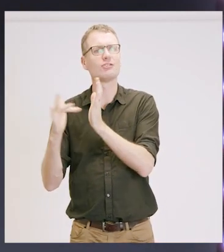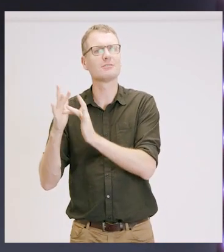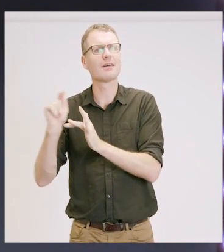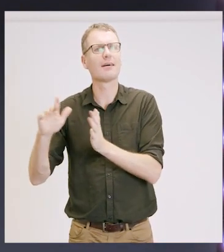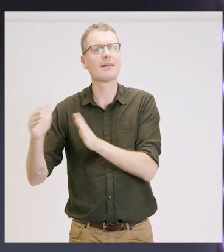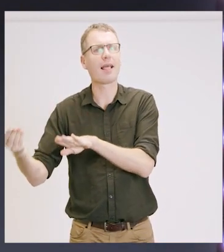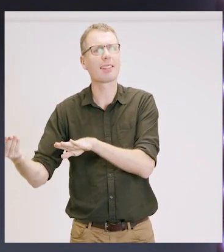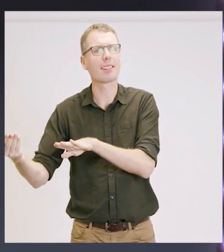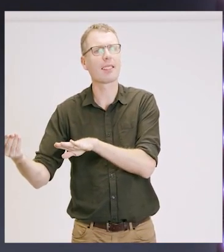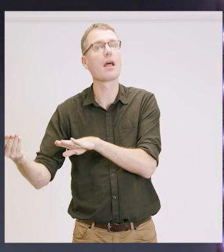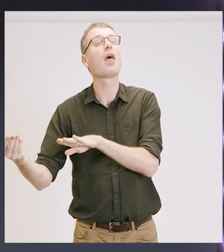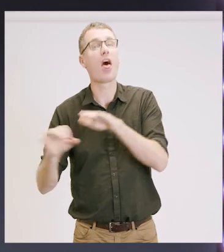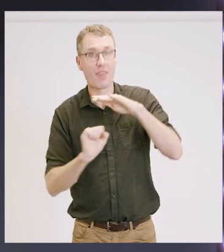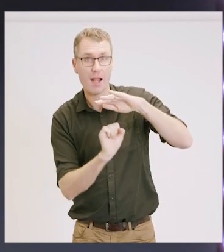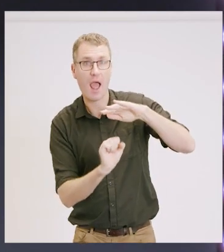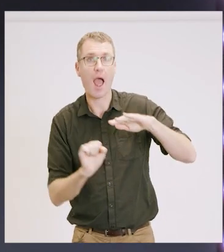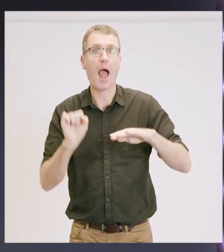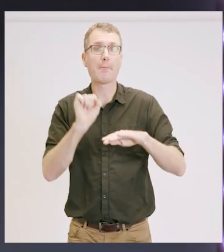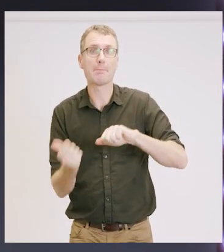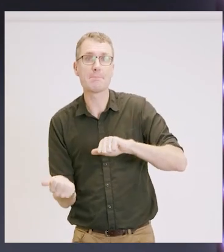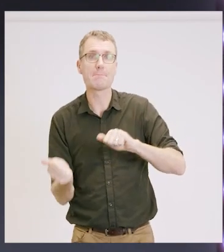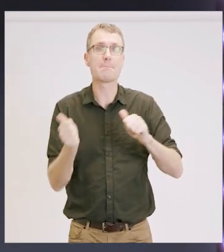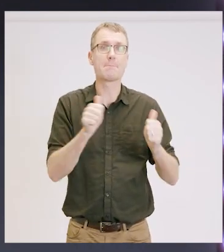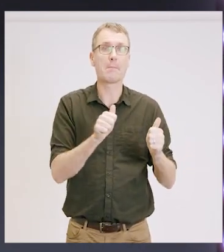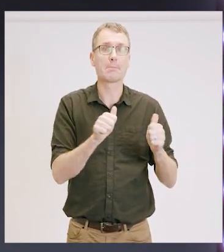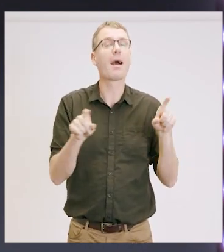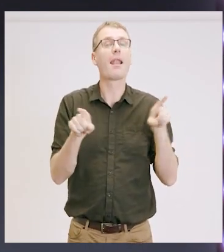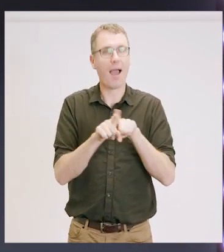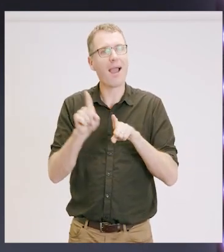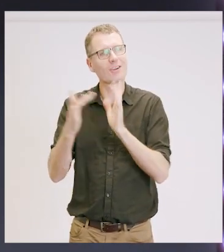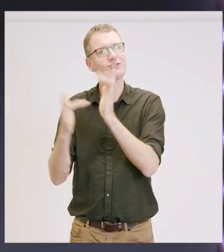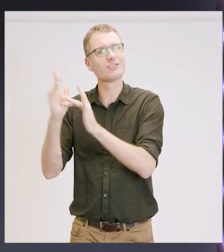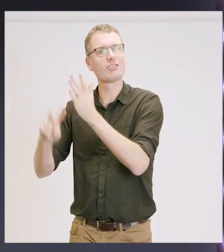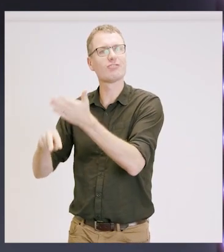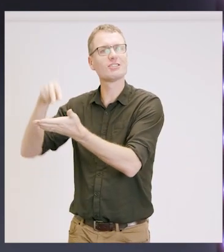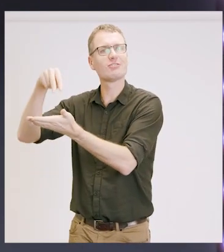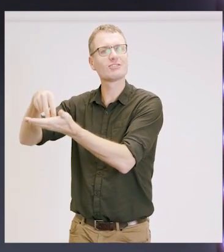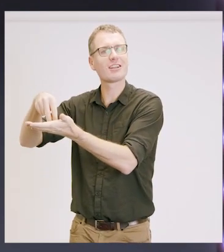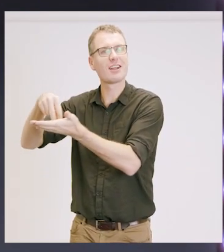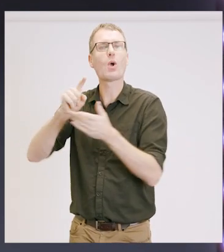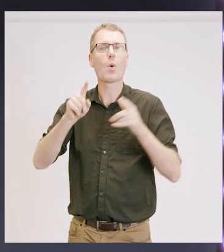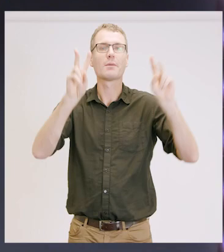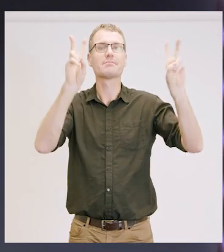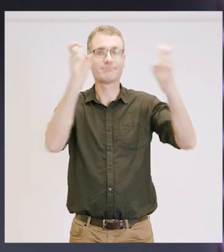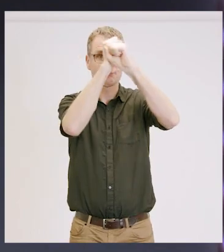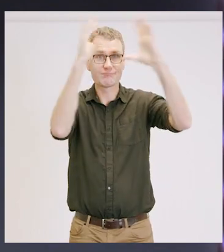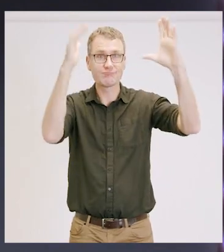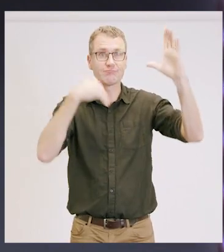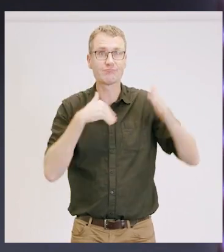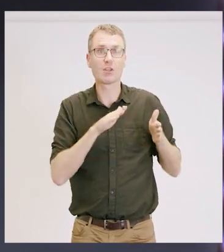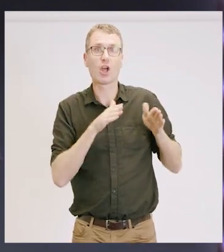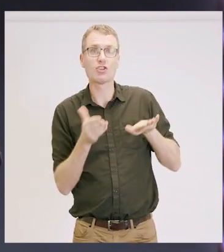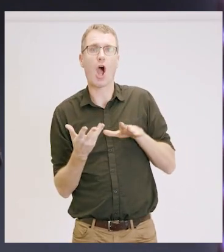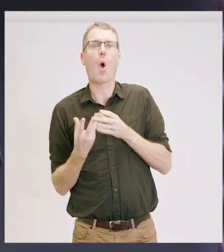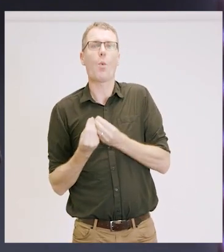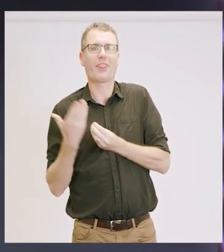we are joining with Jesus in his death. And then when we come out, we're joining with him in his resurrection. There's the sense that we die